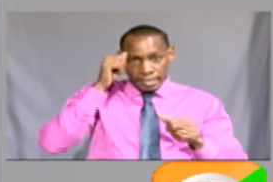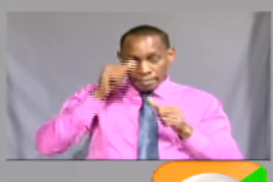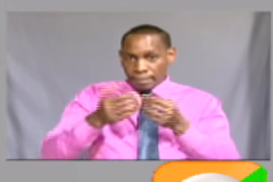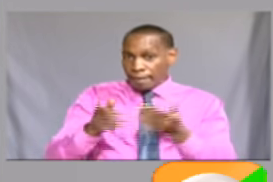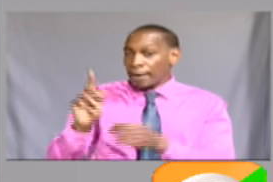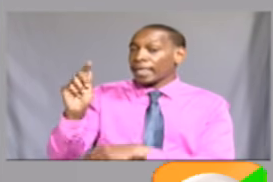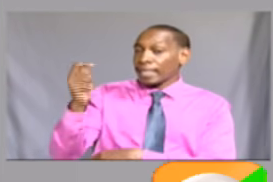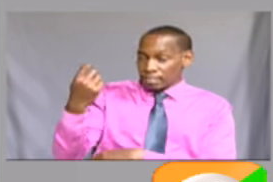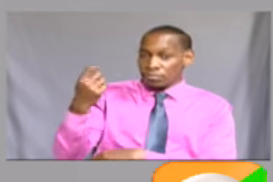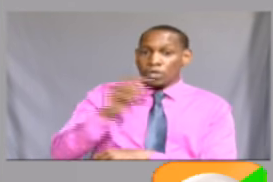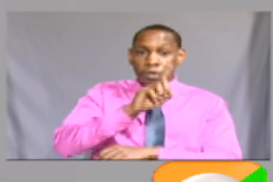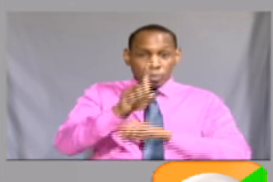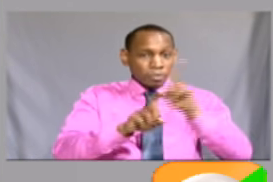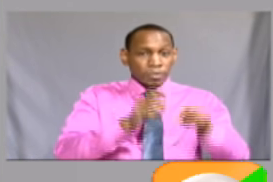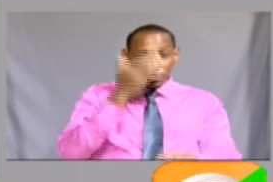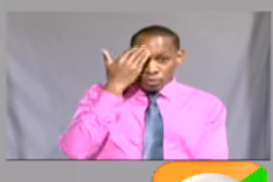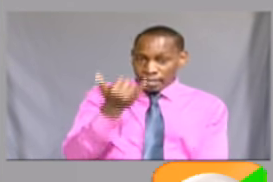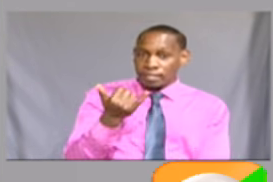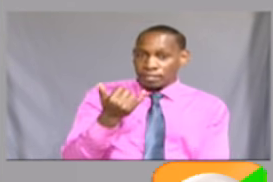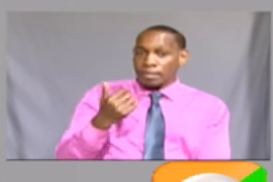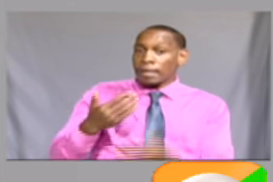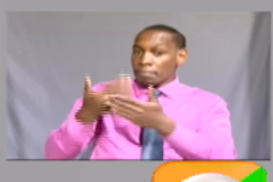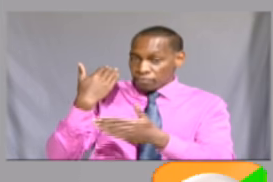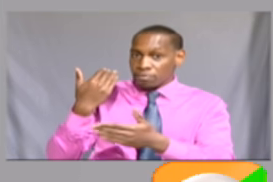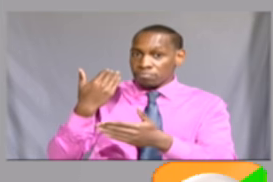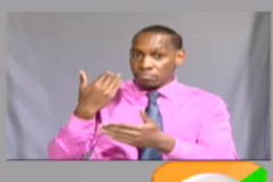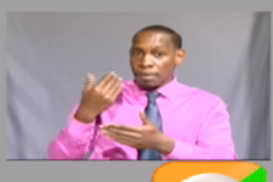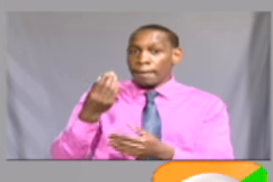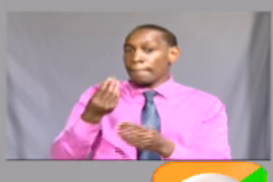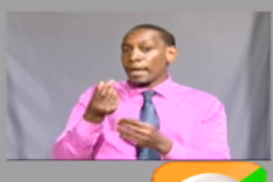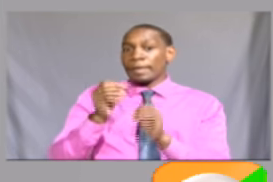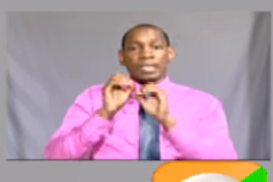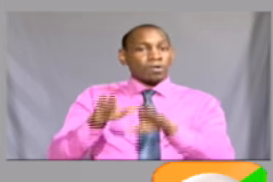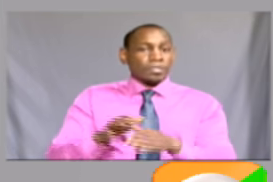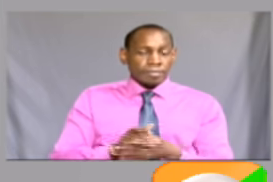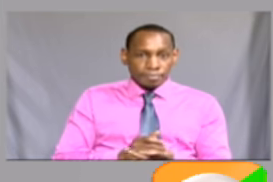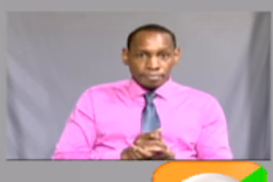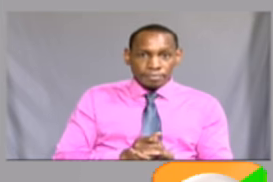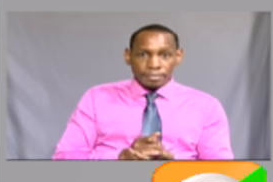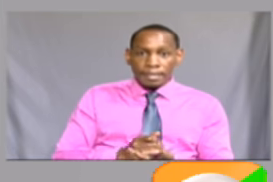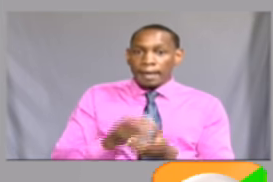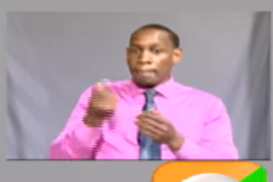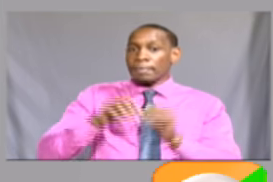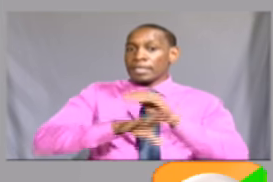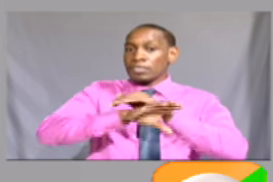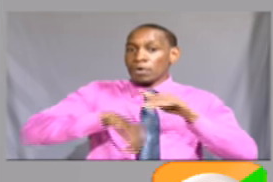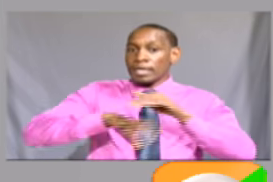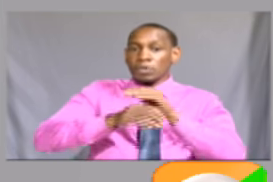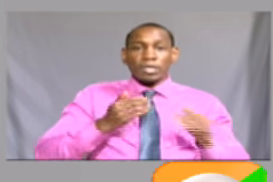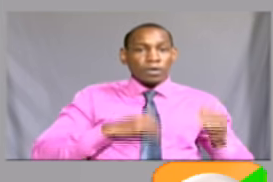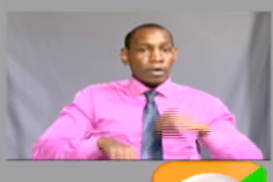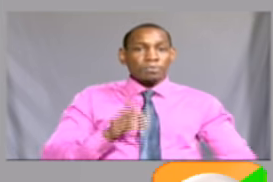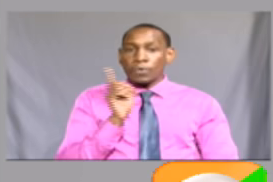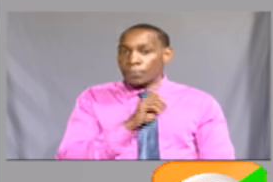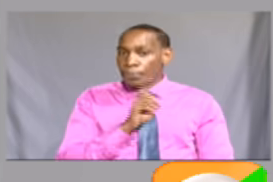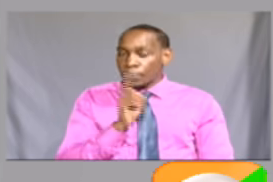in Kenya, we are asking questions sababu we've been beaten a lot of times in terms of public money. Right. Tumeibiwa pesa mara nyingi, corruption